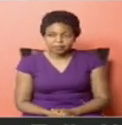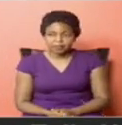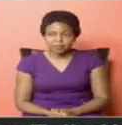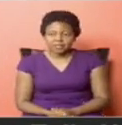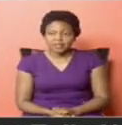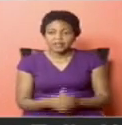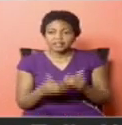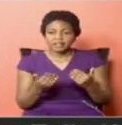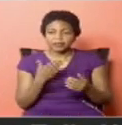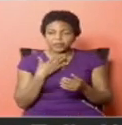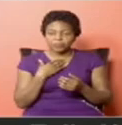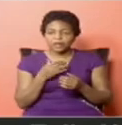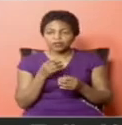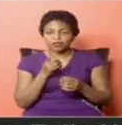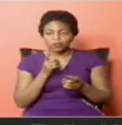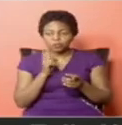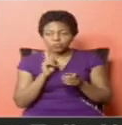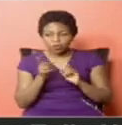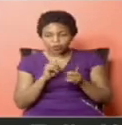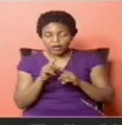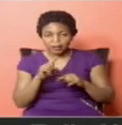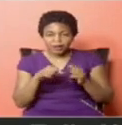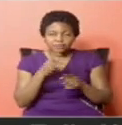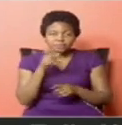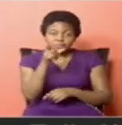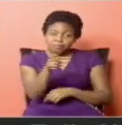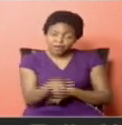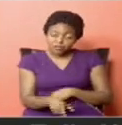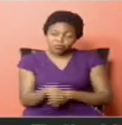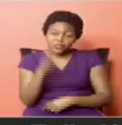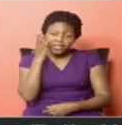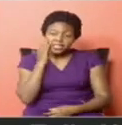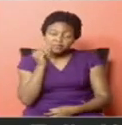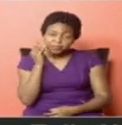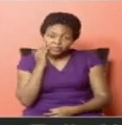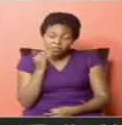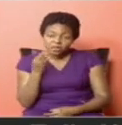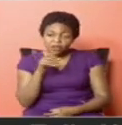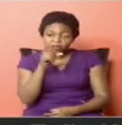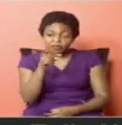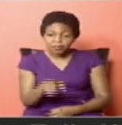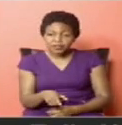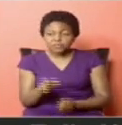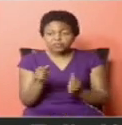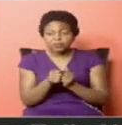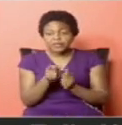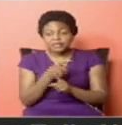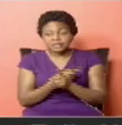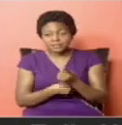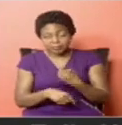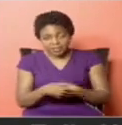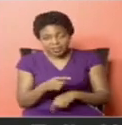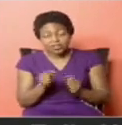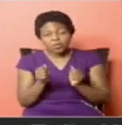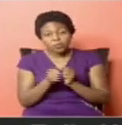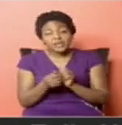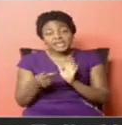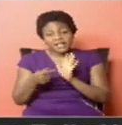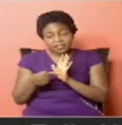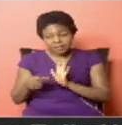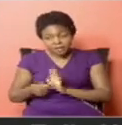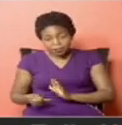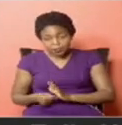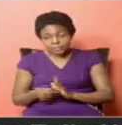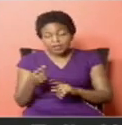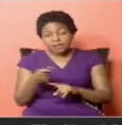I would like to talk about personal experiences of persons with disabilities with key examples